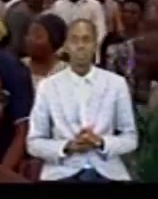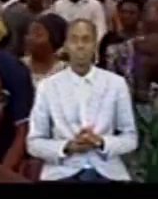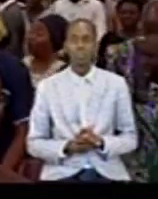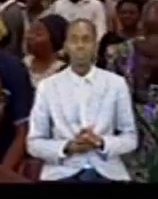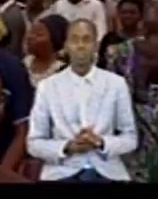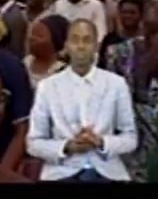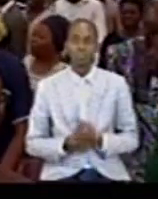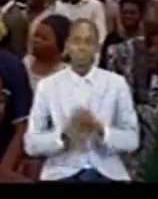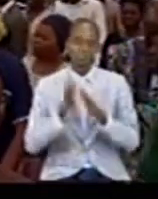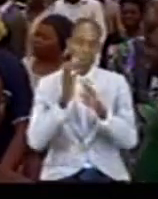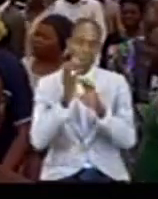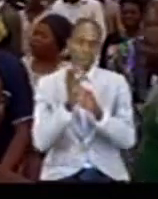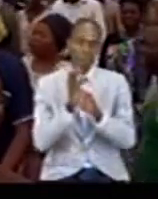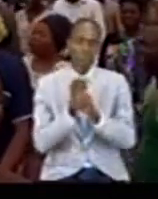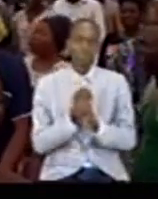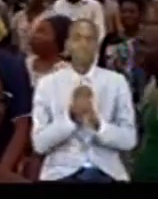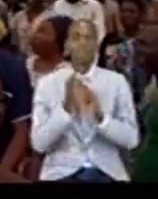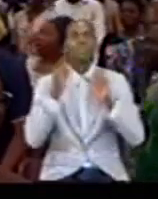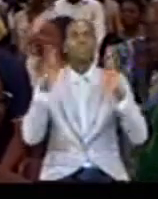Receive the victory.